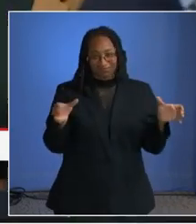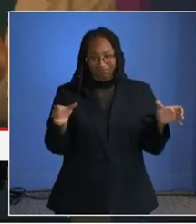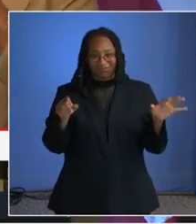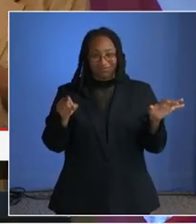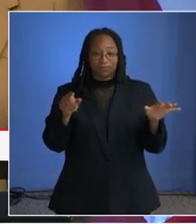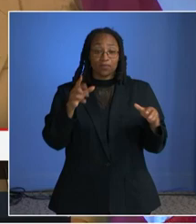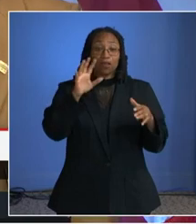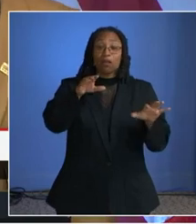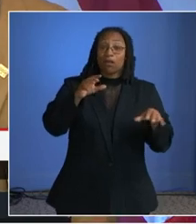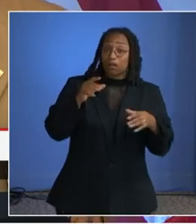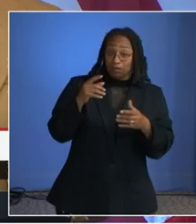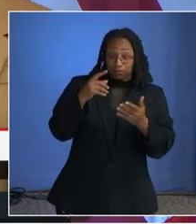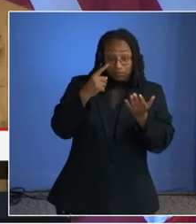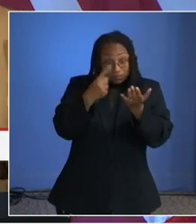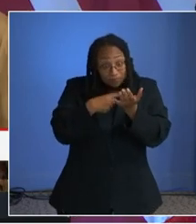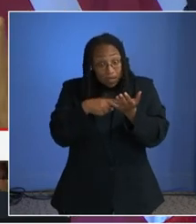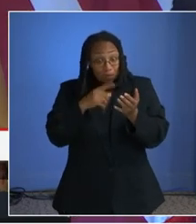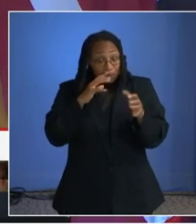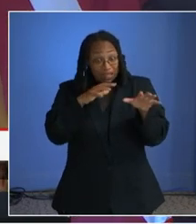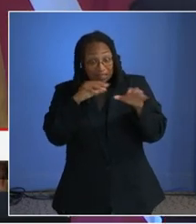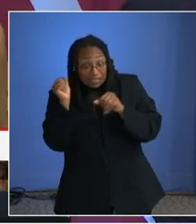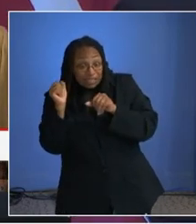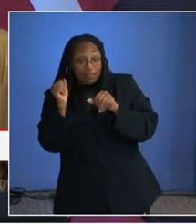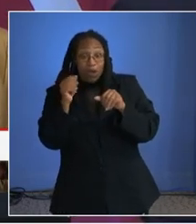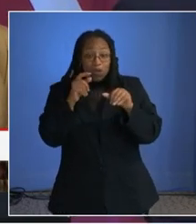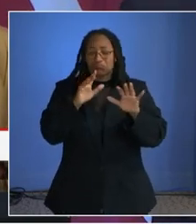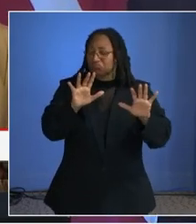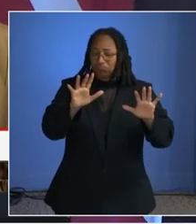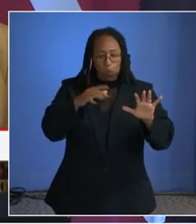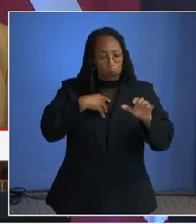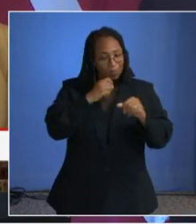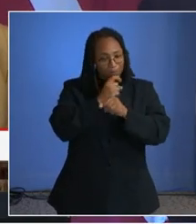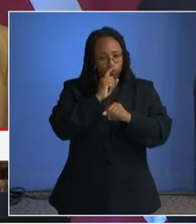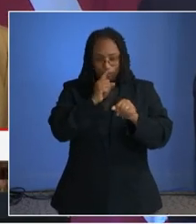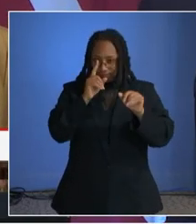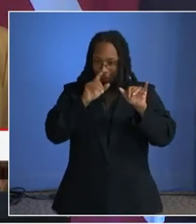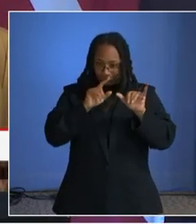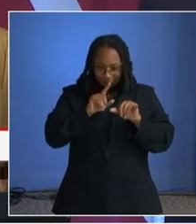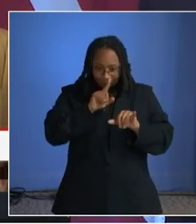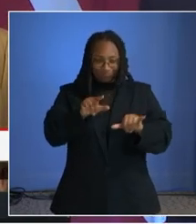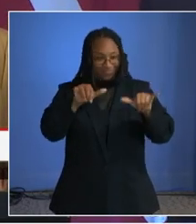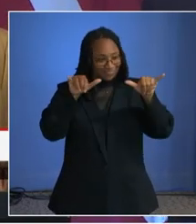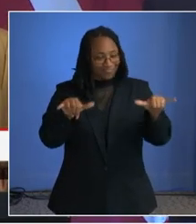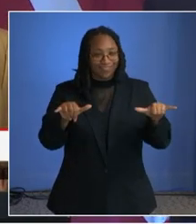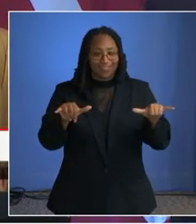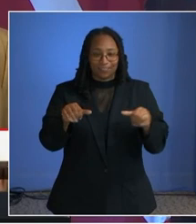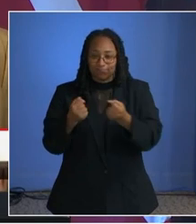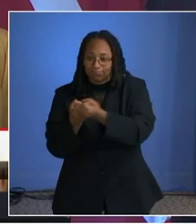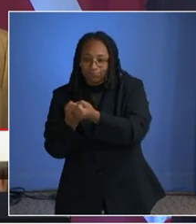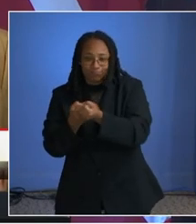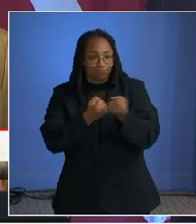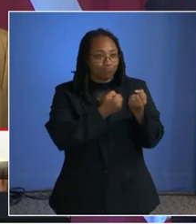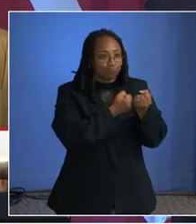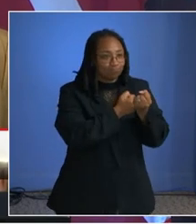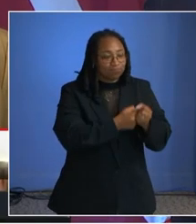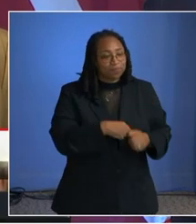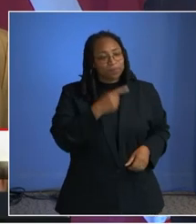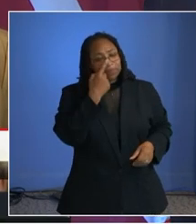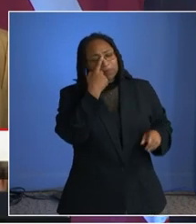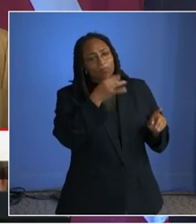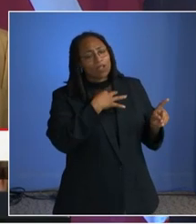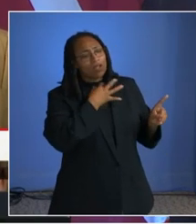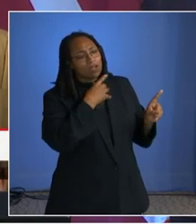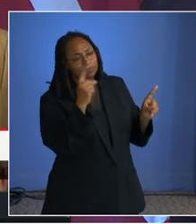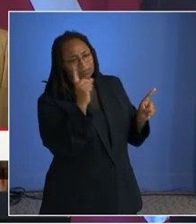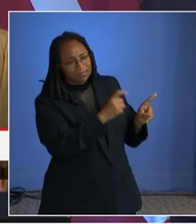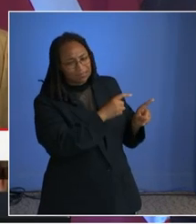Yes, sir. Morning, Mayor. Good Tom morning. Fitzgerald from Channel 5. Watching, you talked just now about police hiring, law